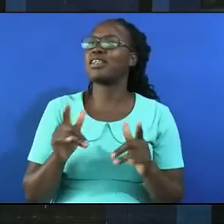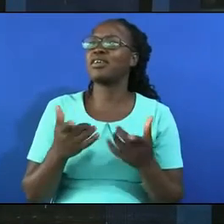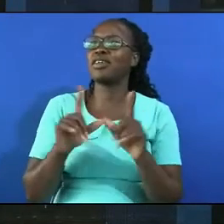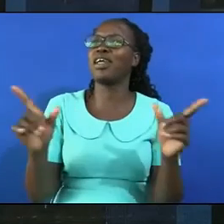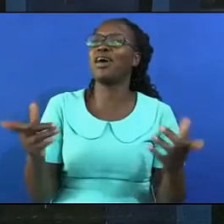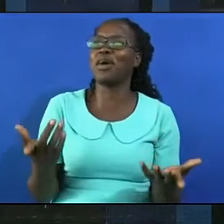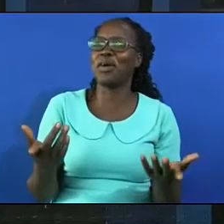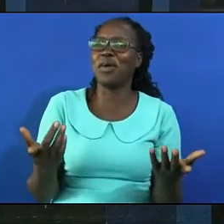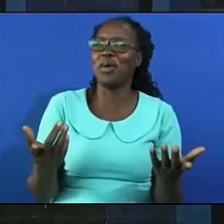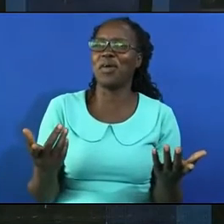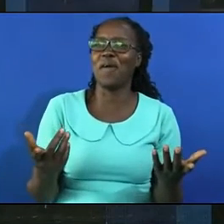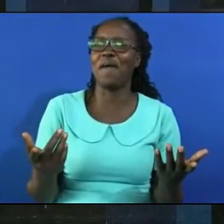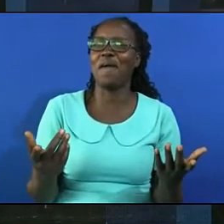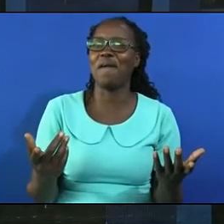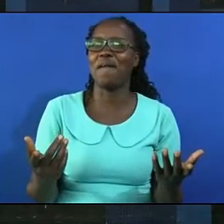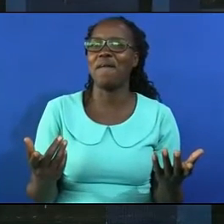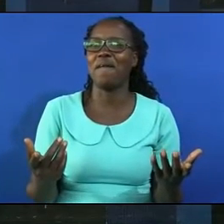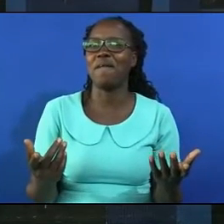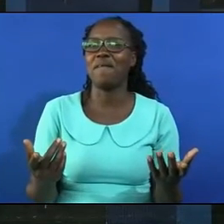language?